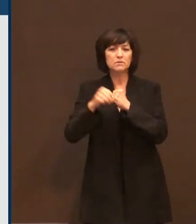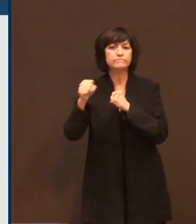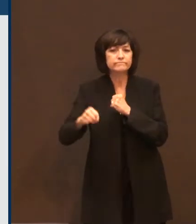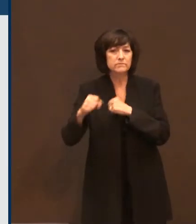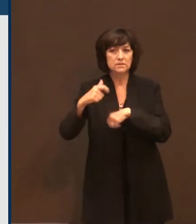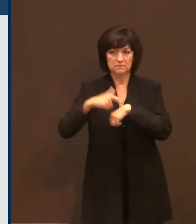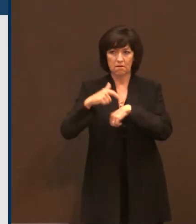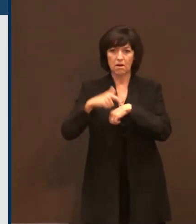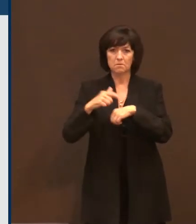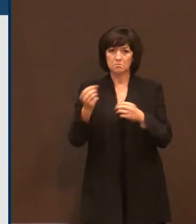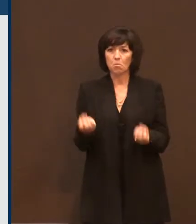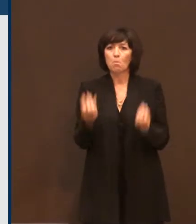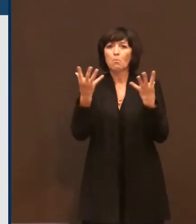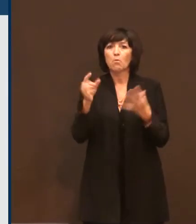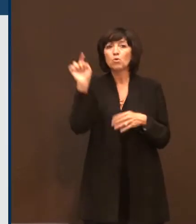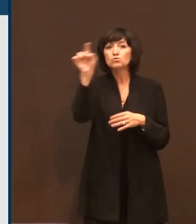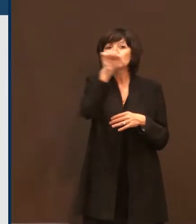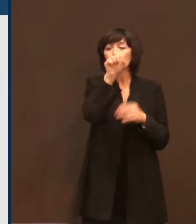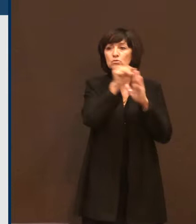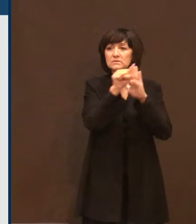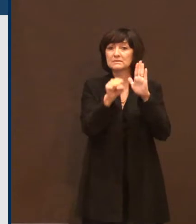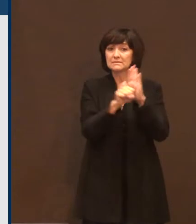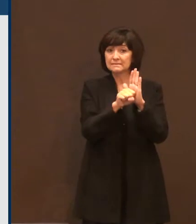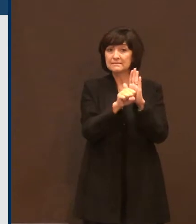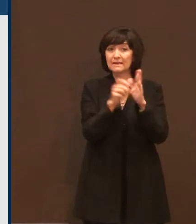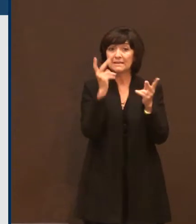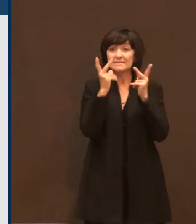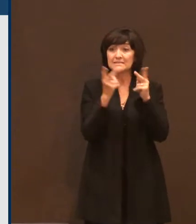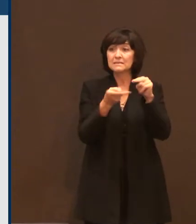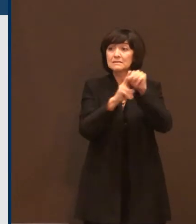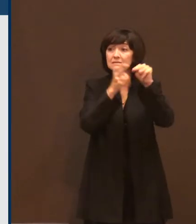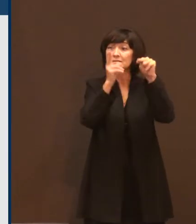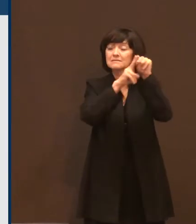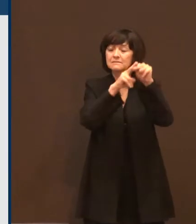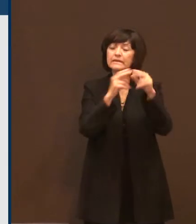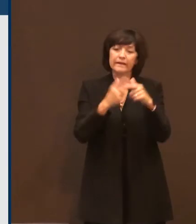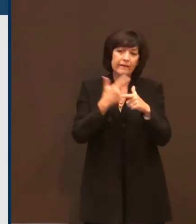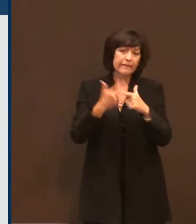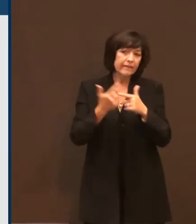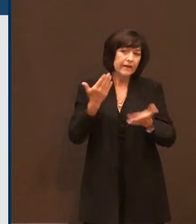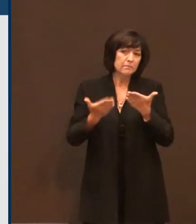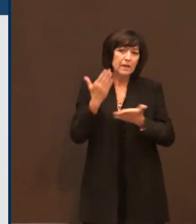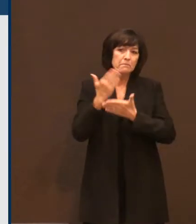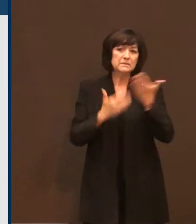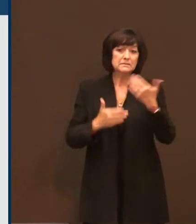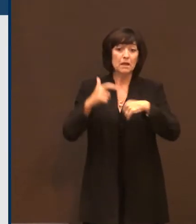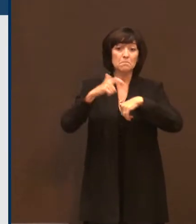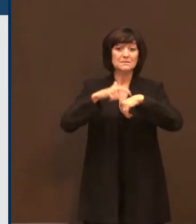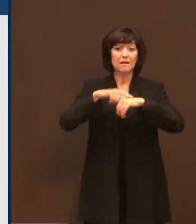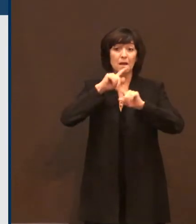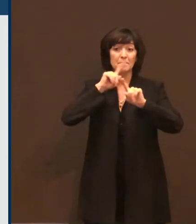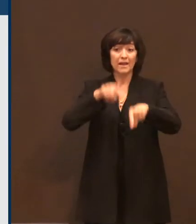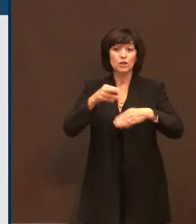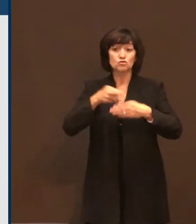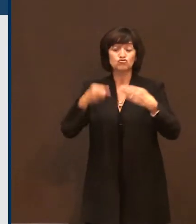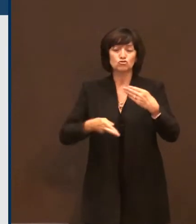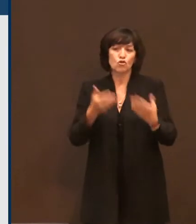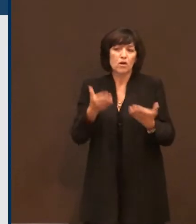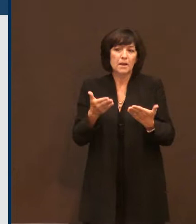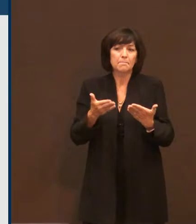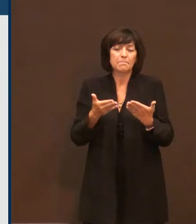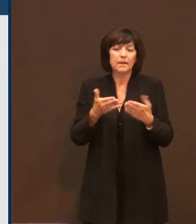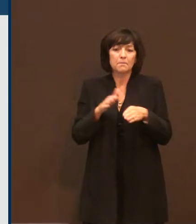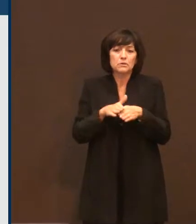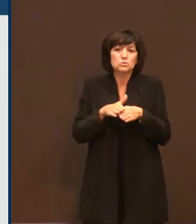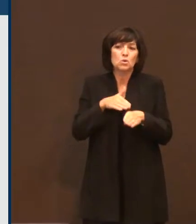states kind of increase cases, we're going to see another slowdown with some of the lab turnaround time. So we try to diversify